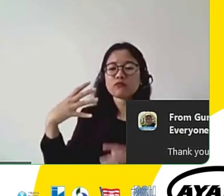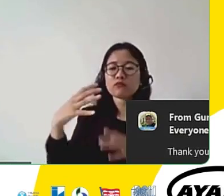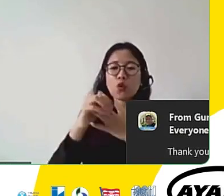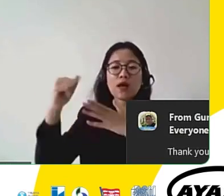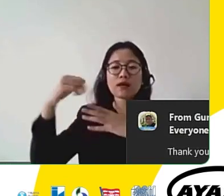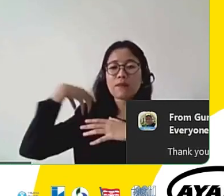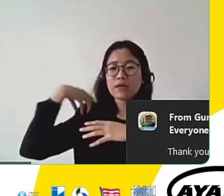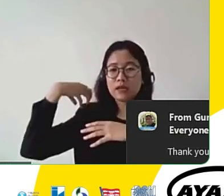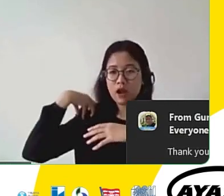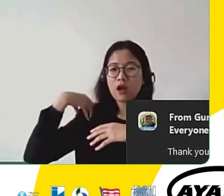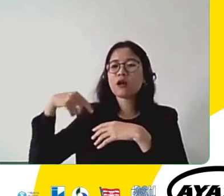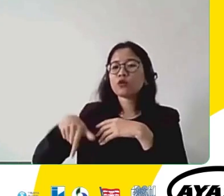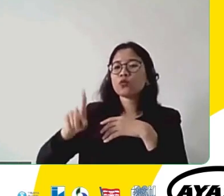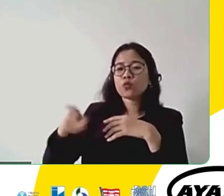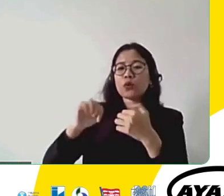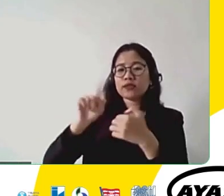our